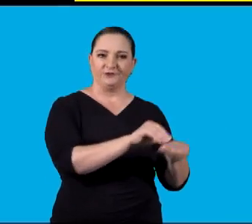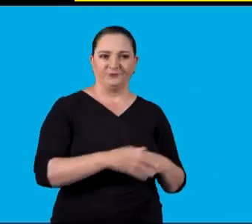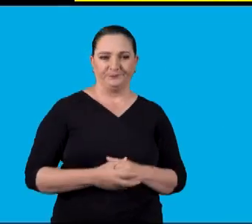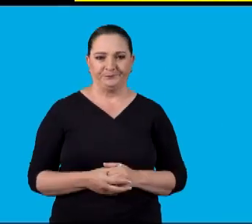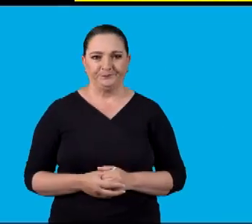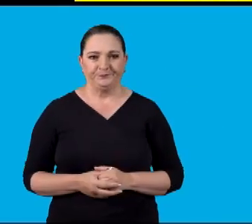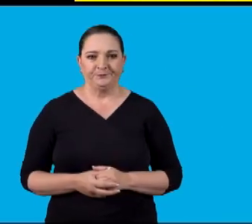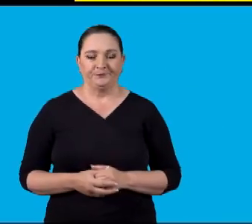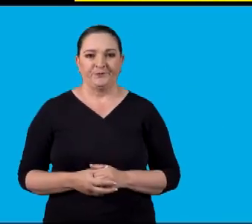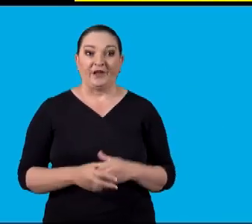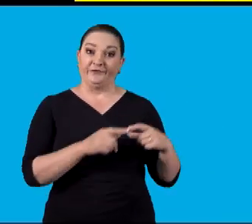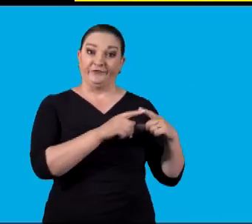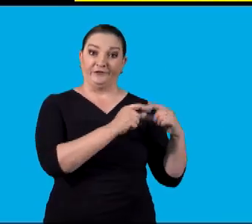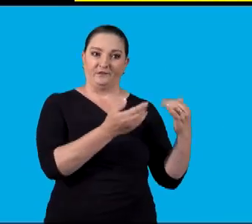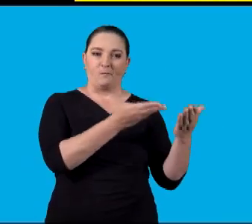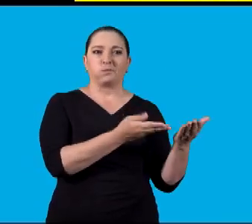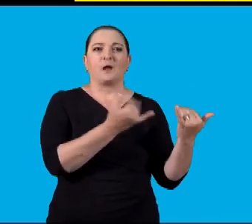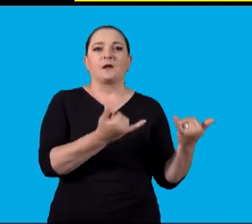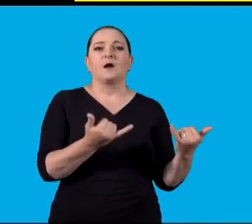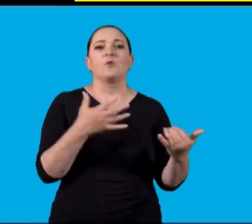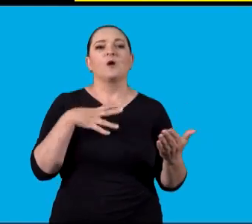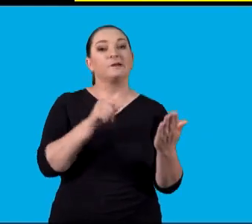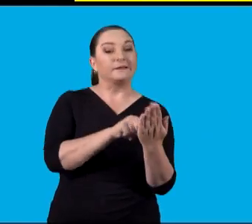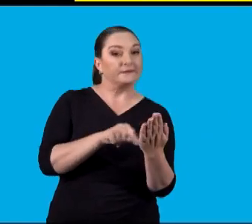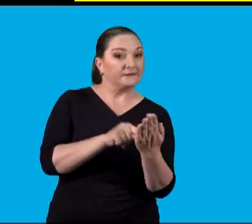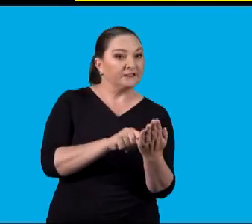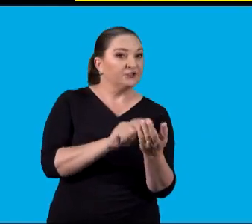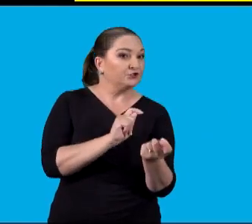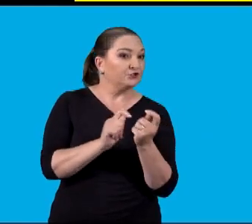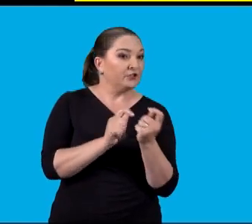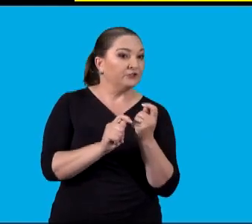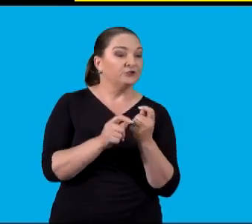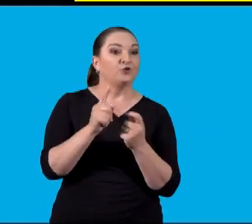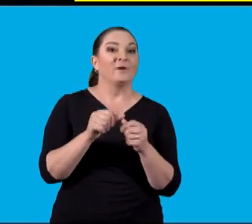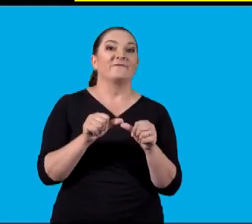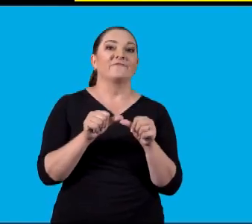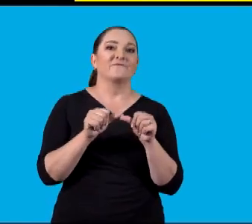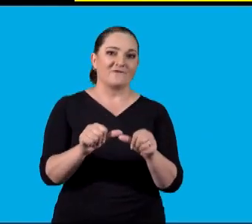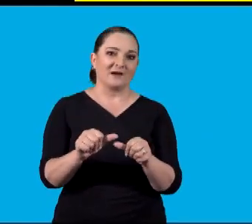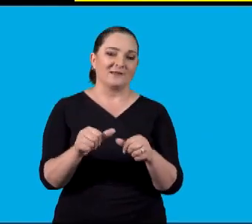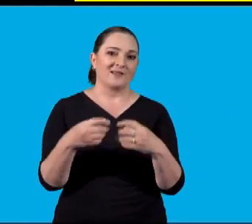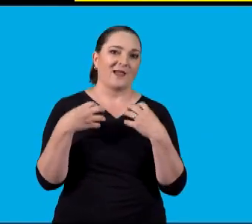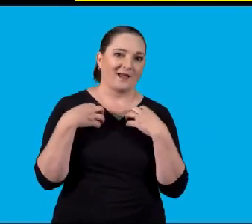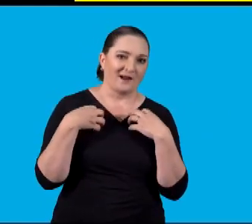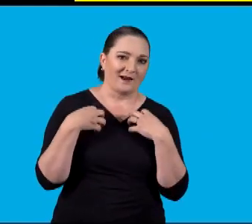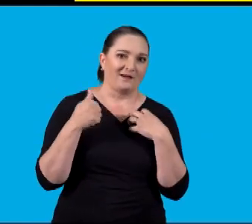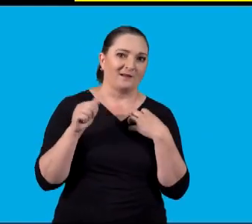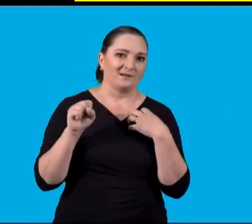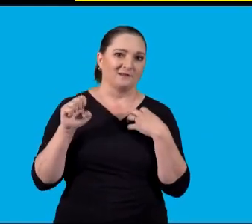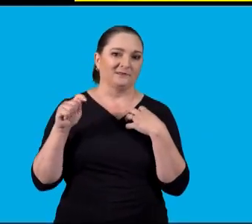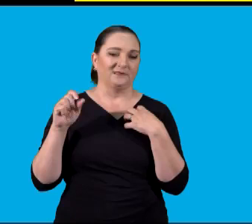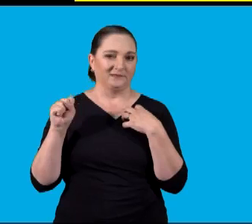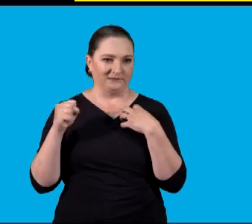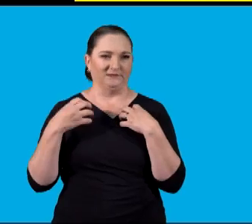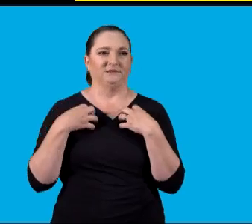we want to calculate the changes in our fixed assets. The changes in our fixed assets. I'm going